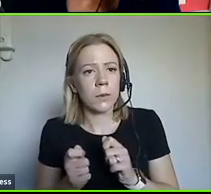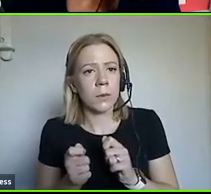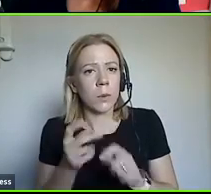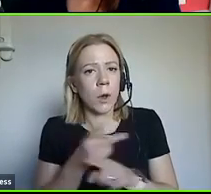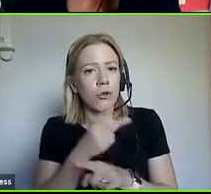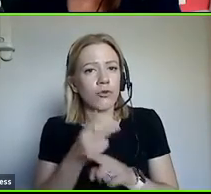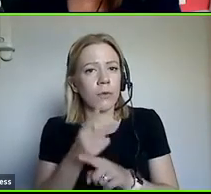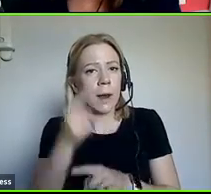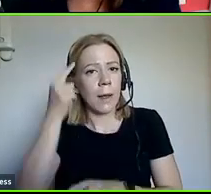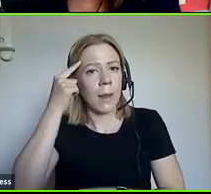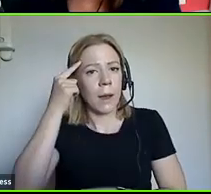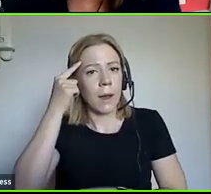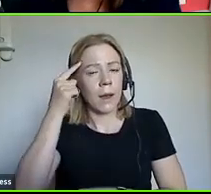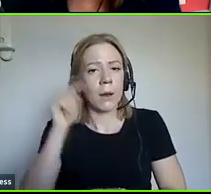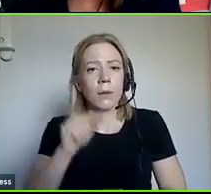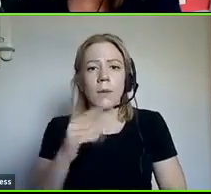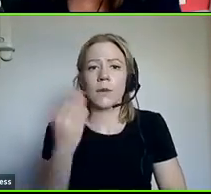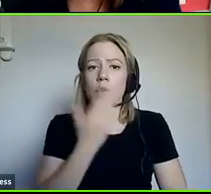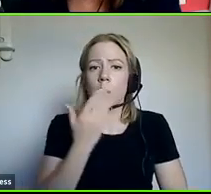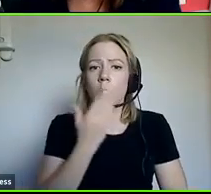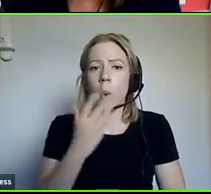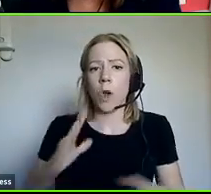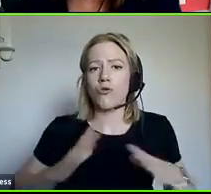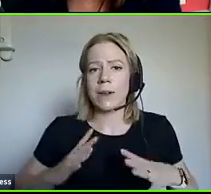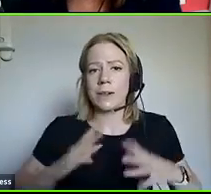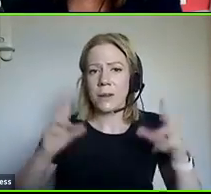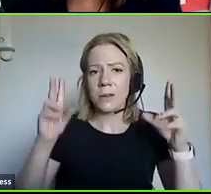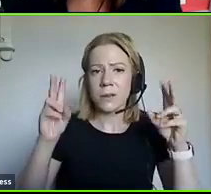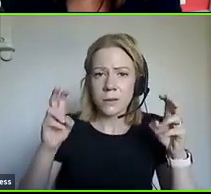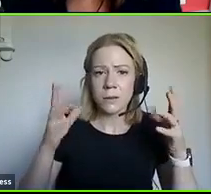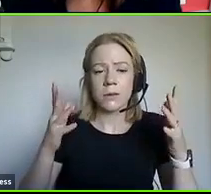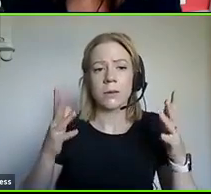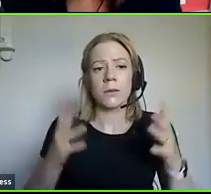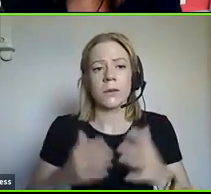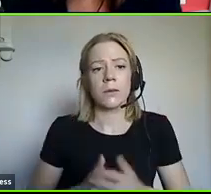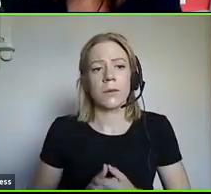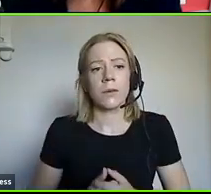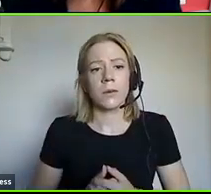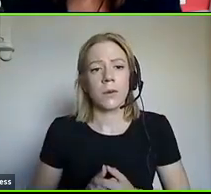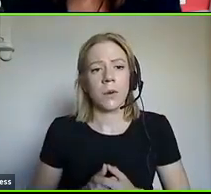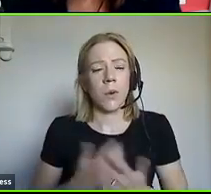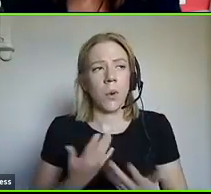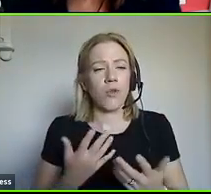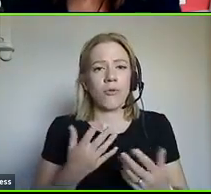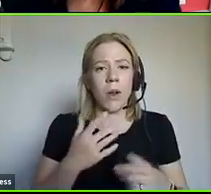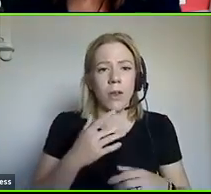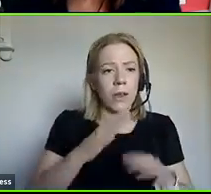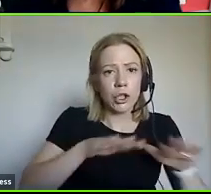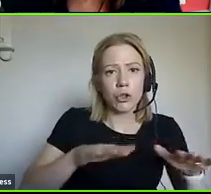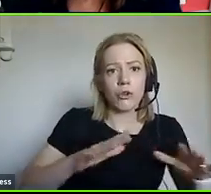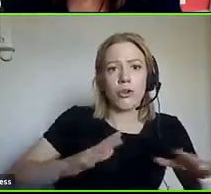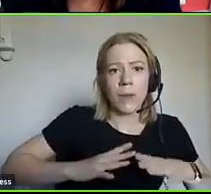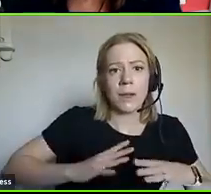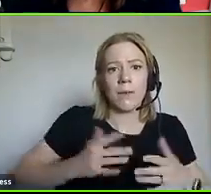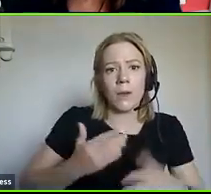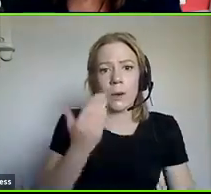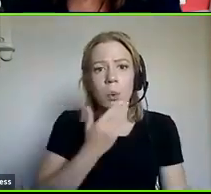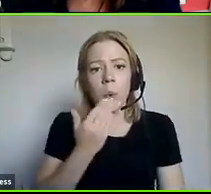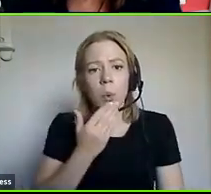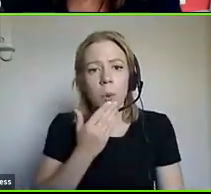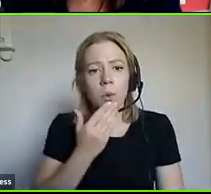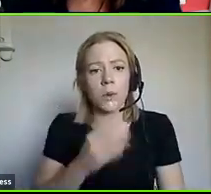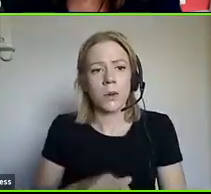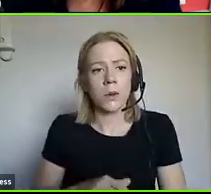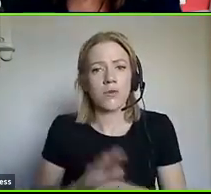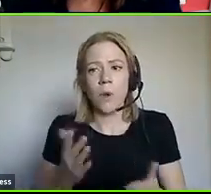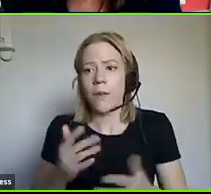rethinking the concept of school readiness, rather than looking for school readiness, children ready for schools, rather looking at